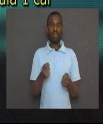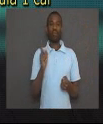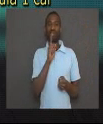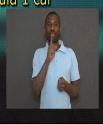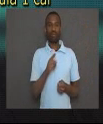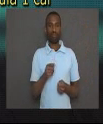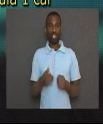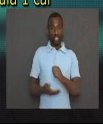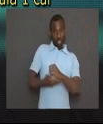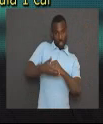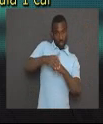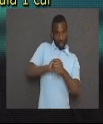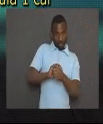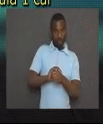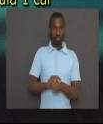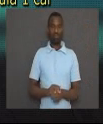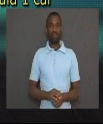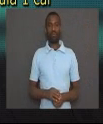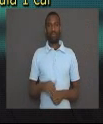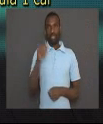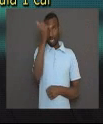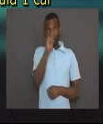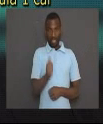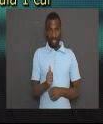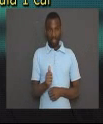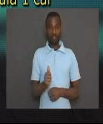which impede the flow of air.